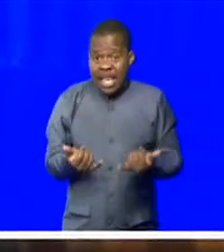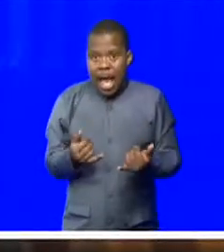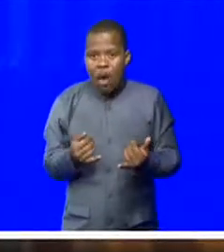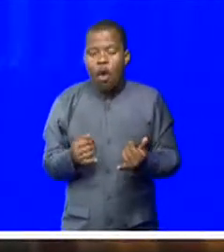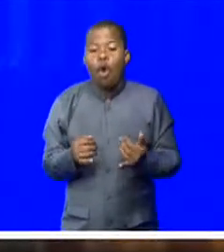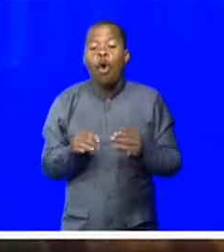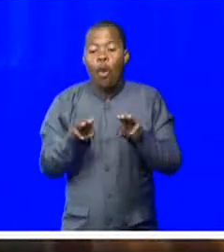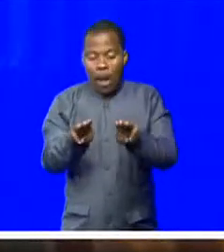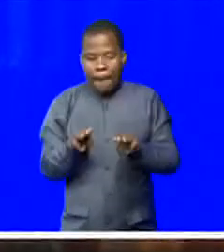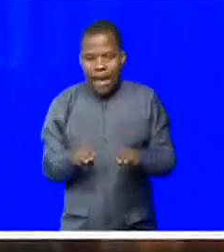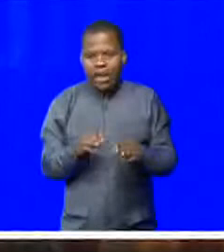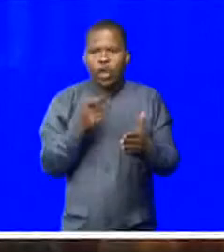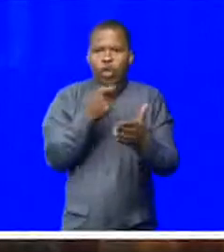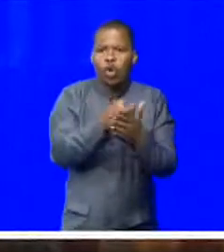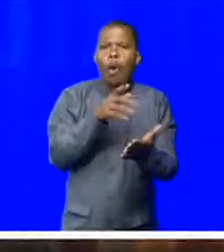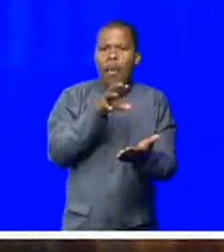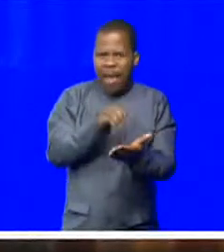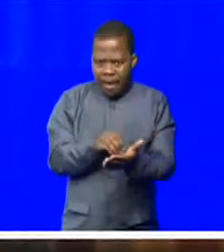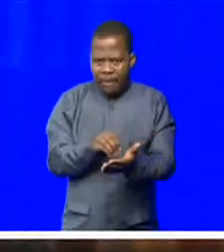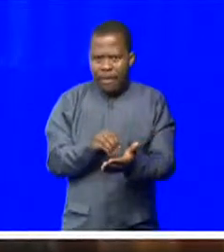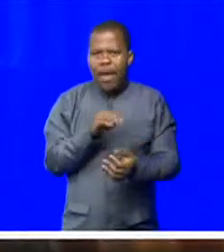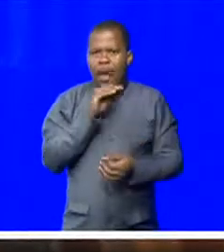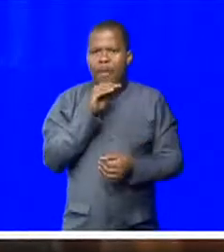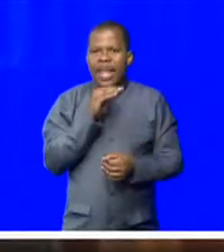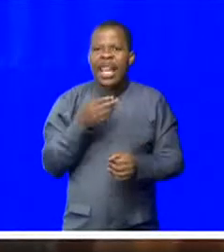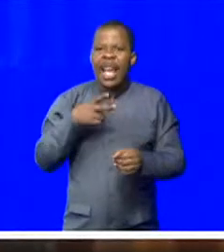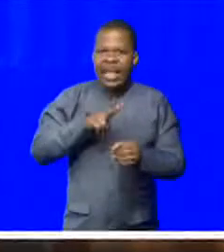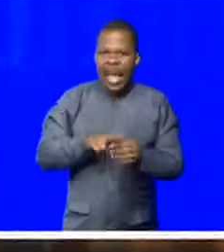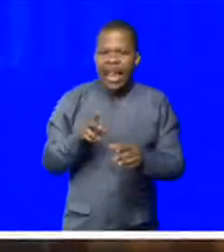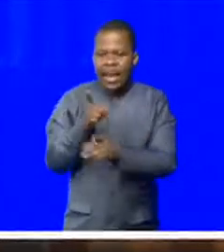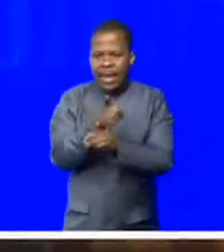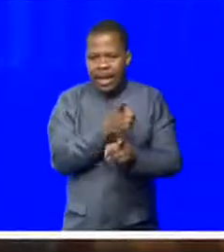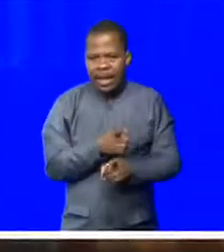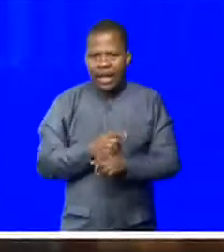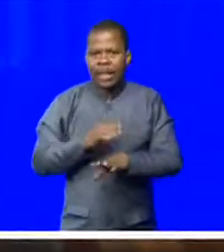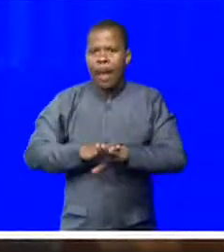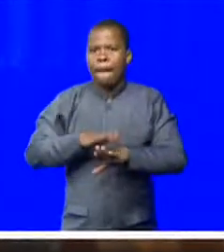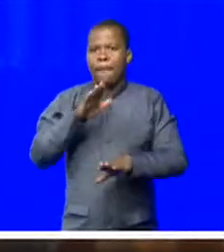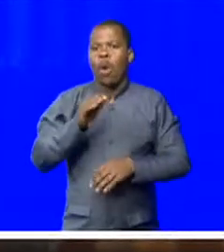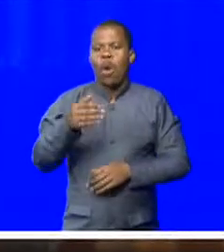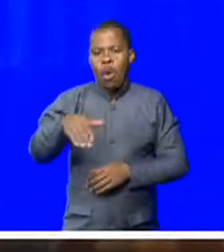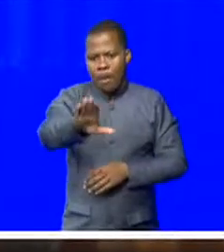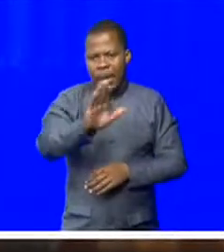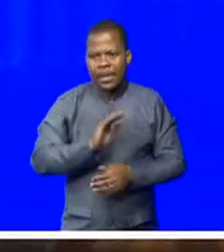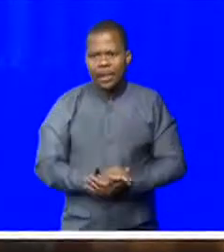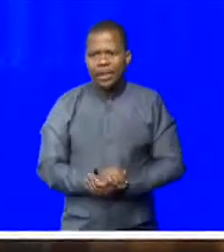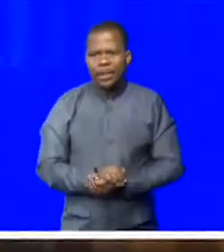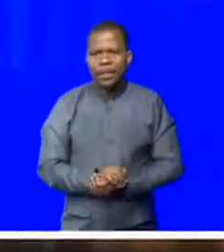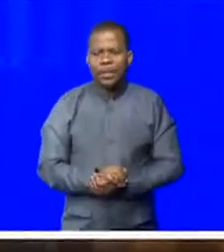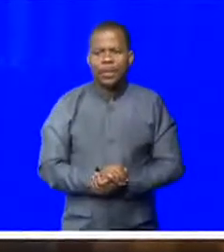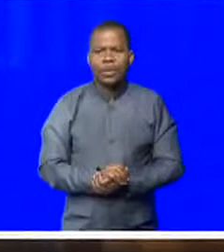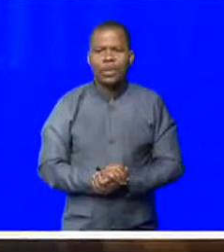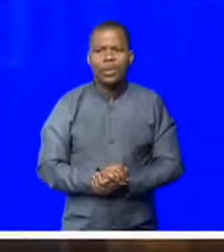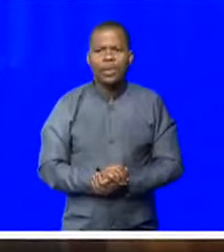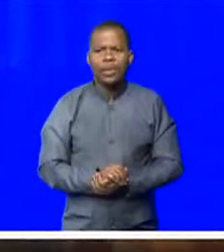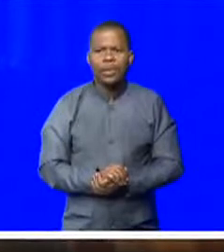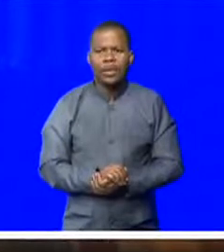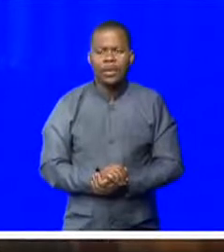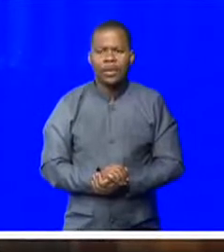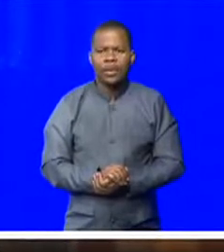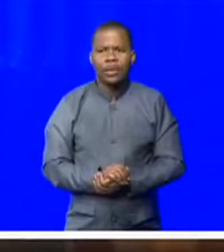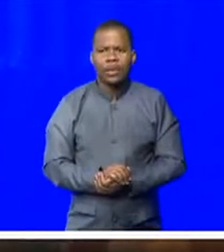sekunetitolo noma sekwaba lihhovisi noma asathi ukuthi lo mhlaba wahulumende bowulapho